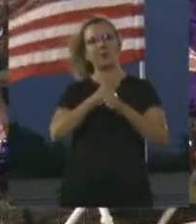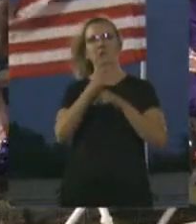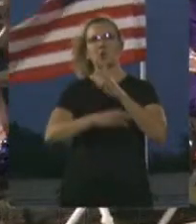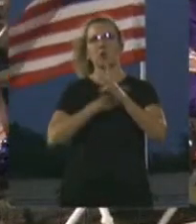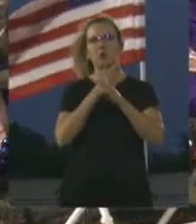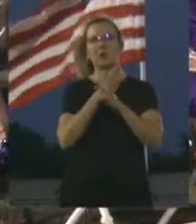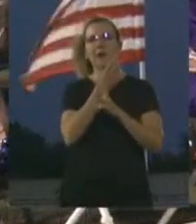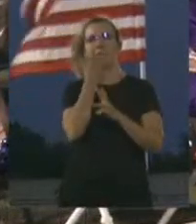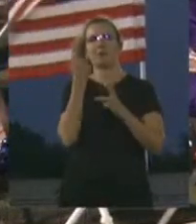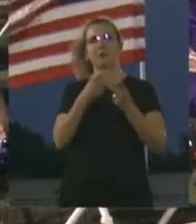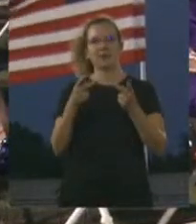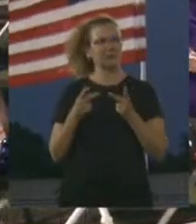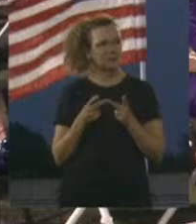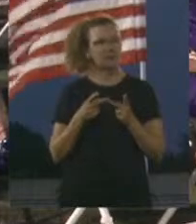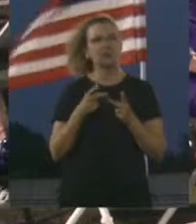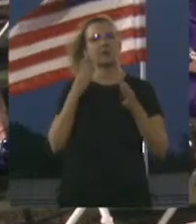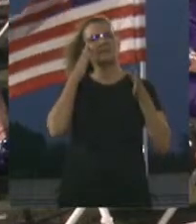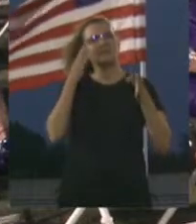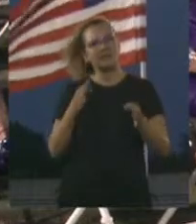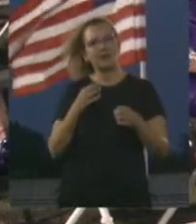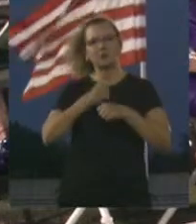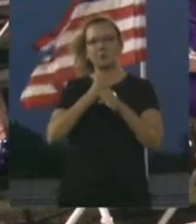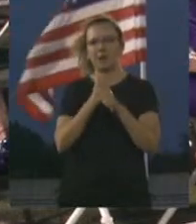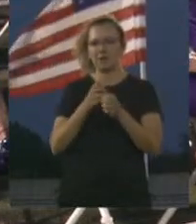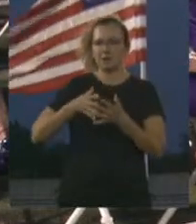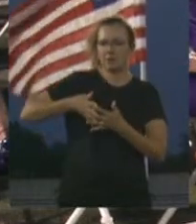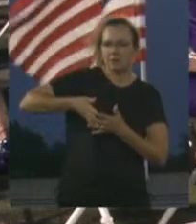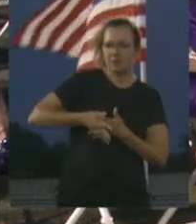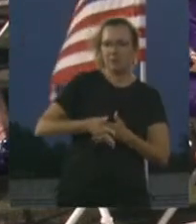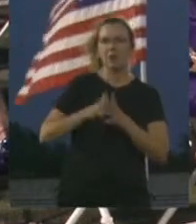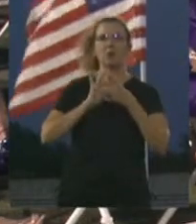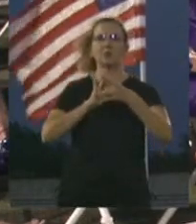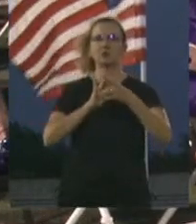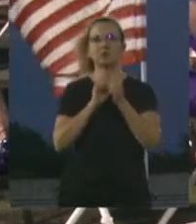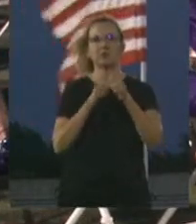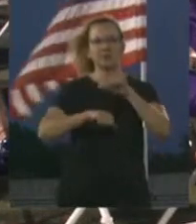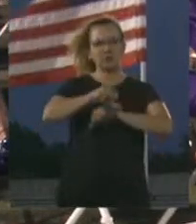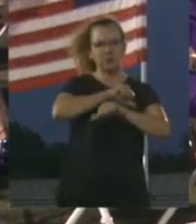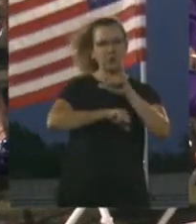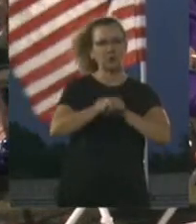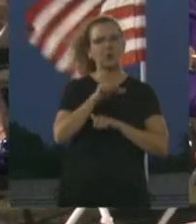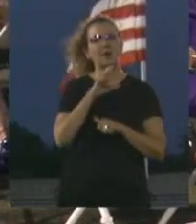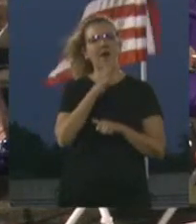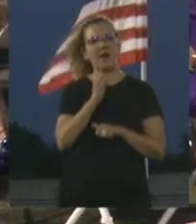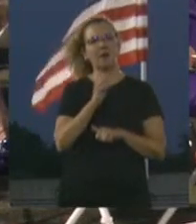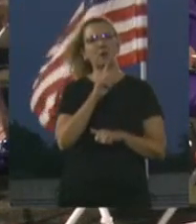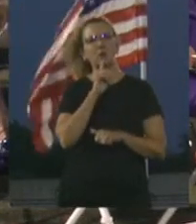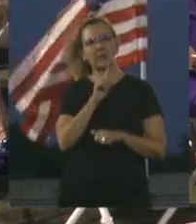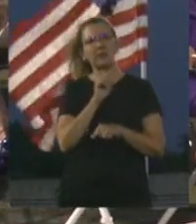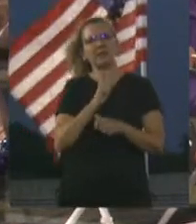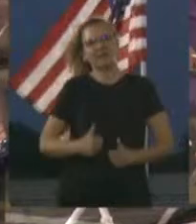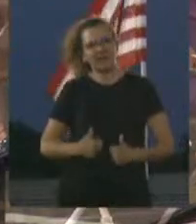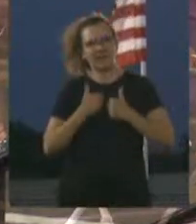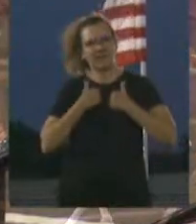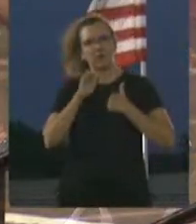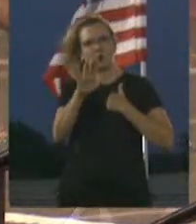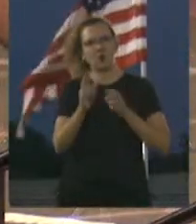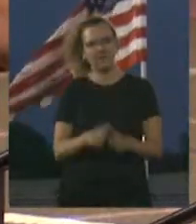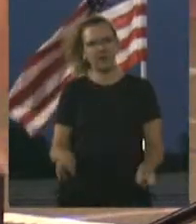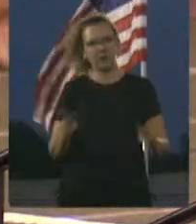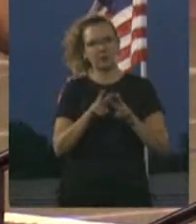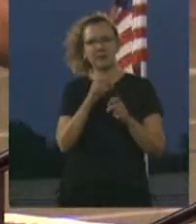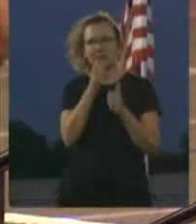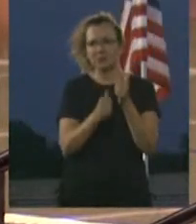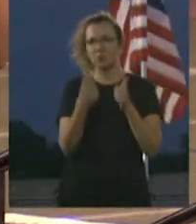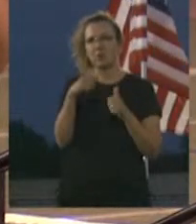else, choose to build deep relationships with others and work to embody the values you hold most dear. Every one of you holds